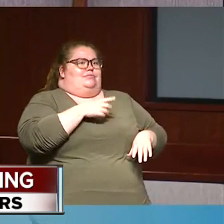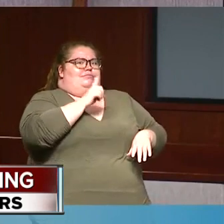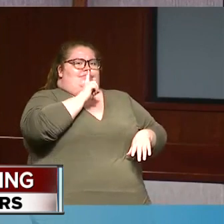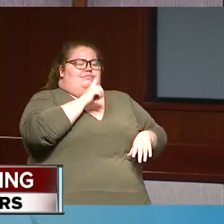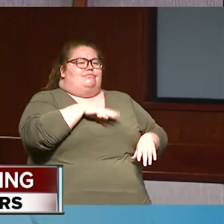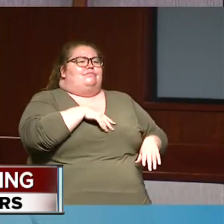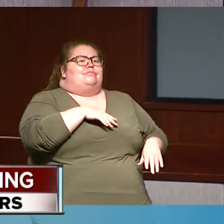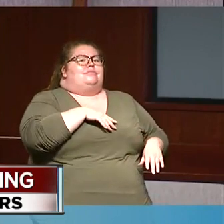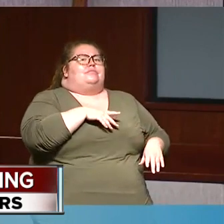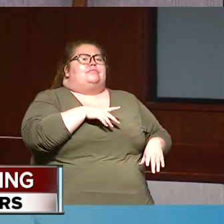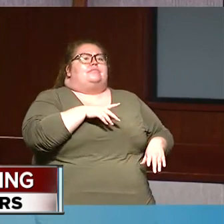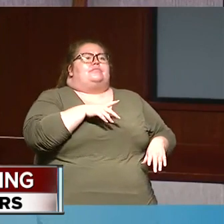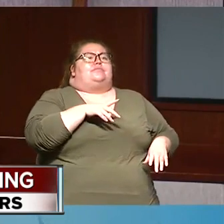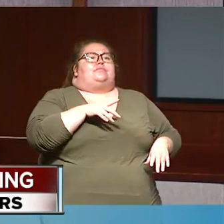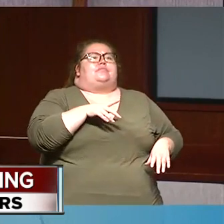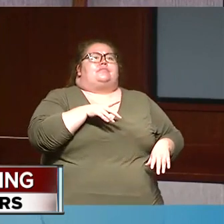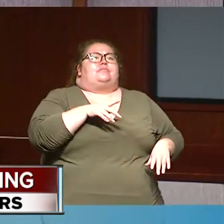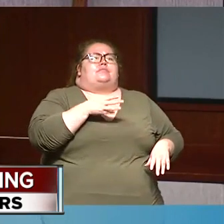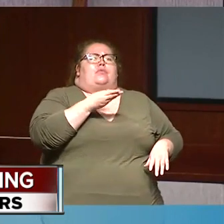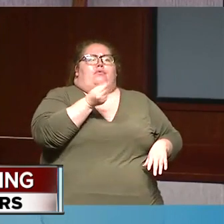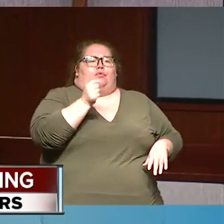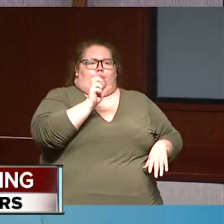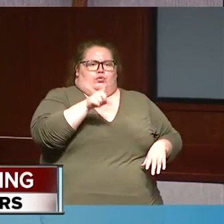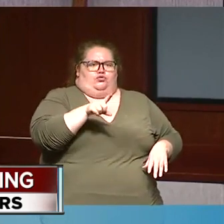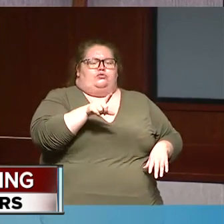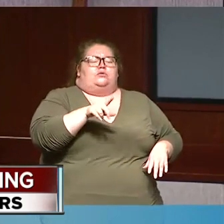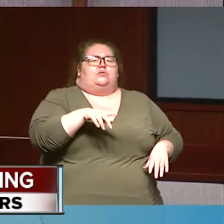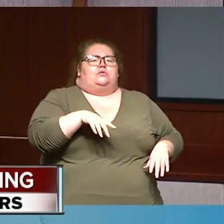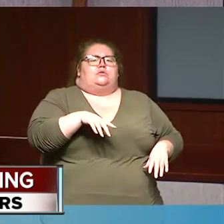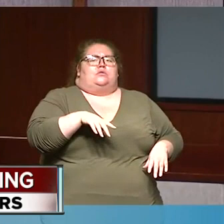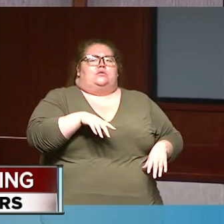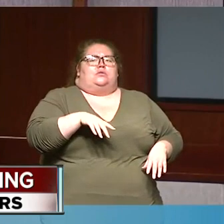So it's Tim here from Channel 29. Got a couple quick questions for you guys.